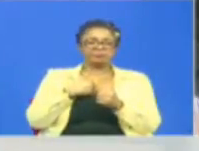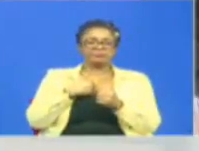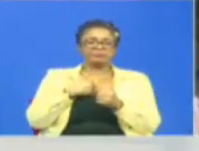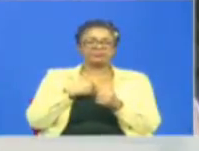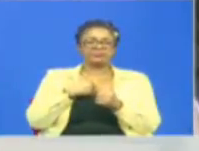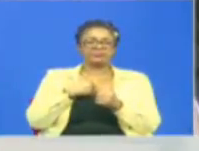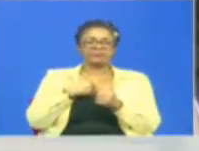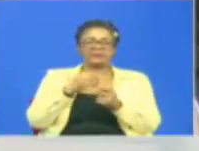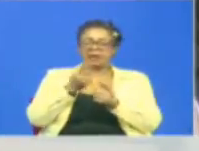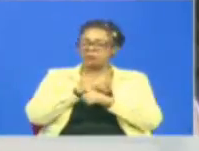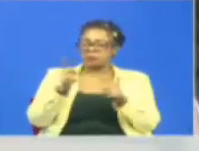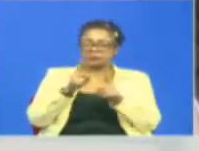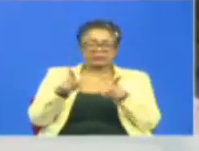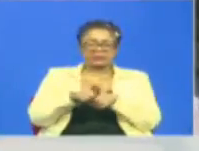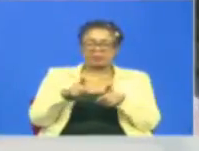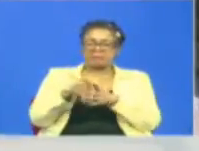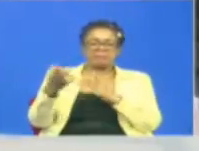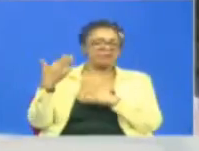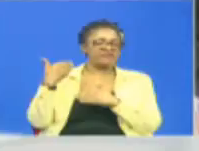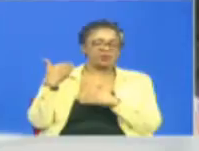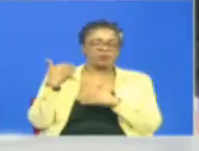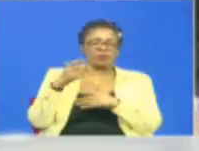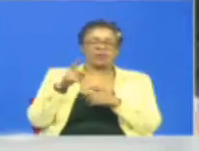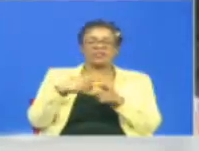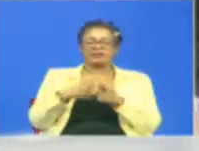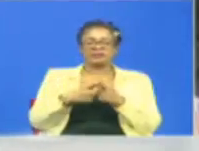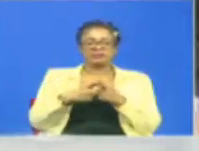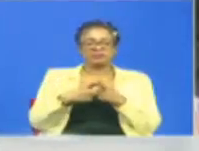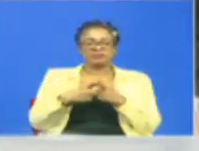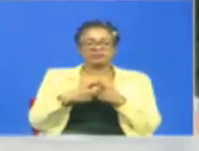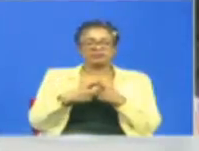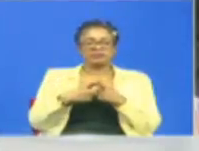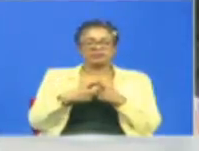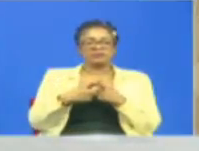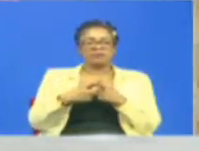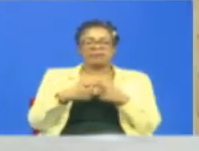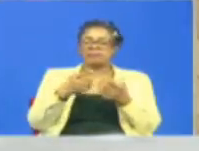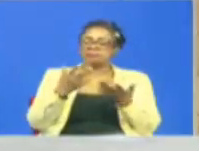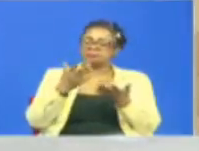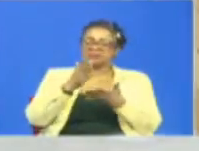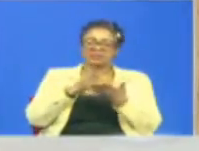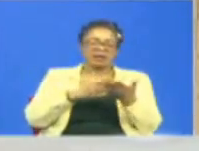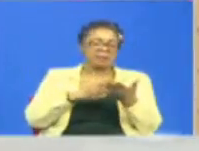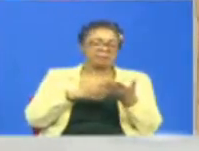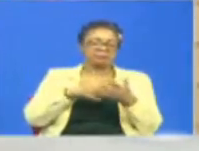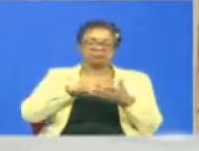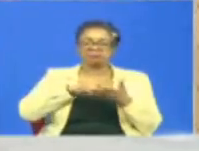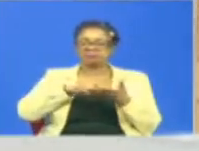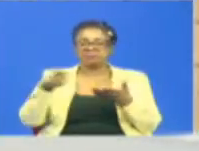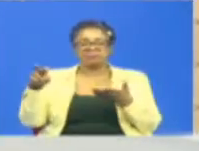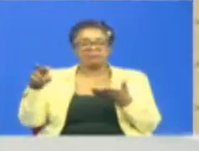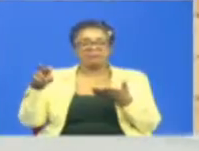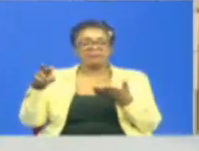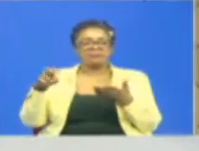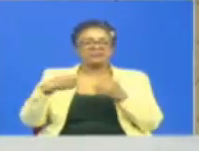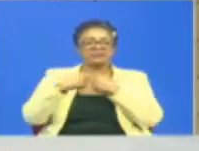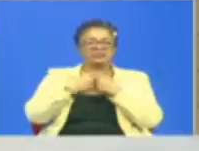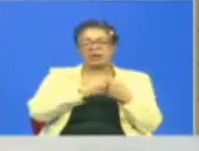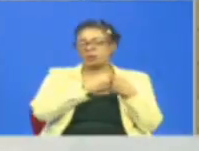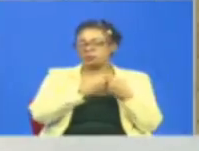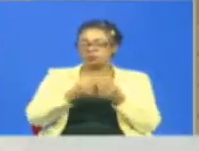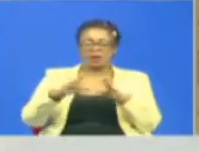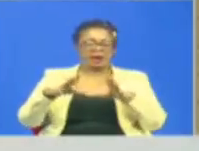I'm not the way I was. Suddenly you literally walk away, you see. For months, he struggled to accept his